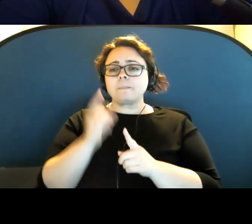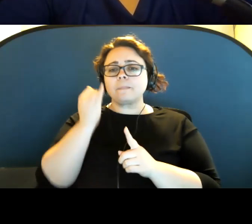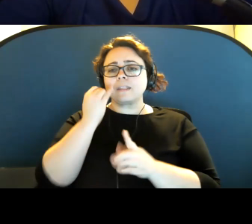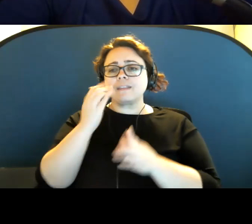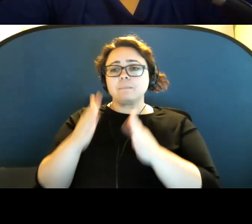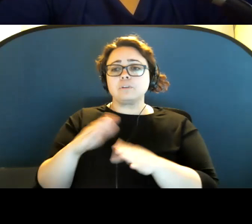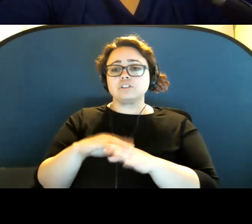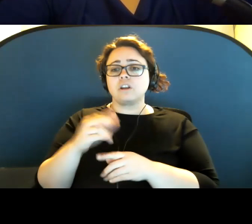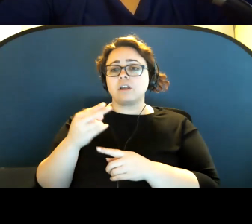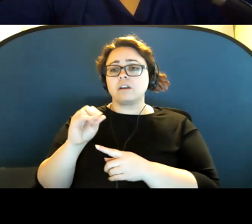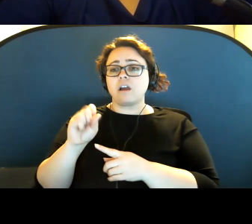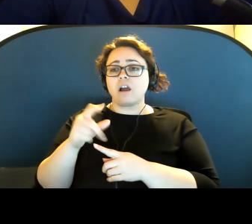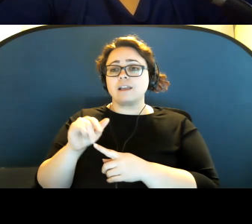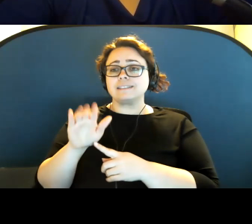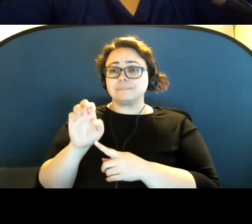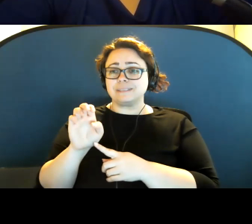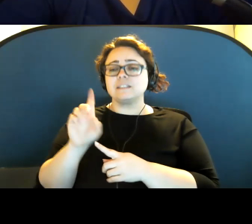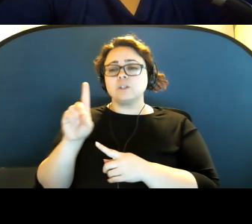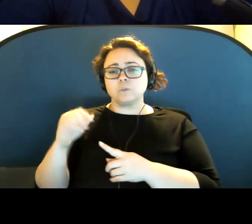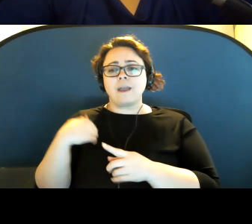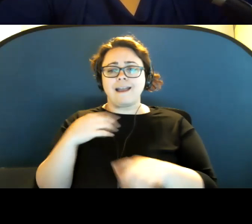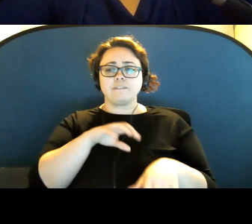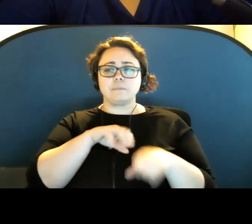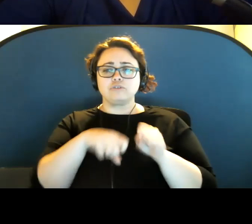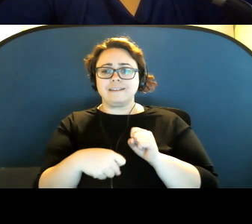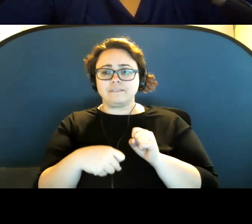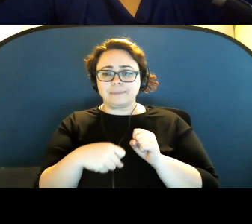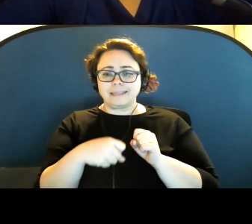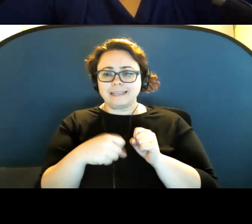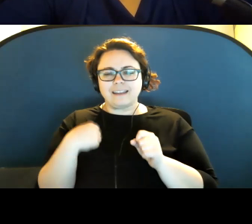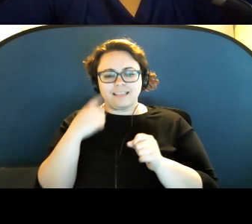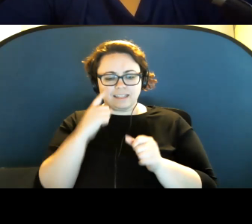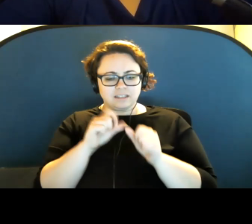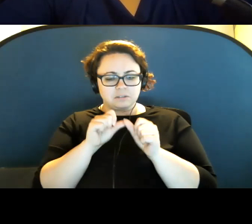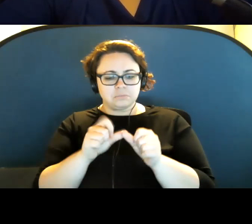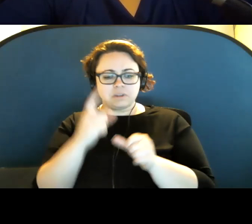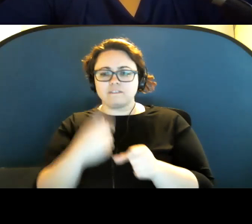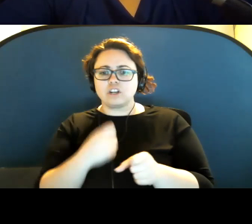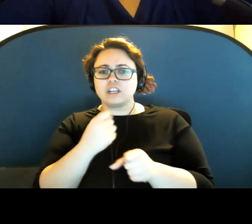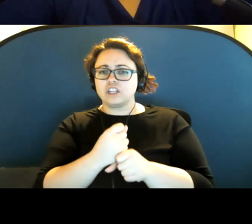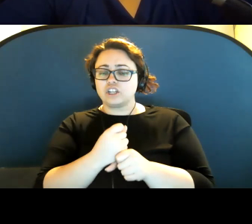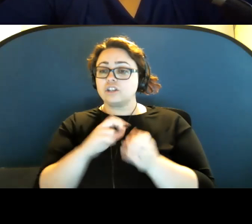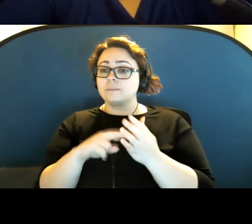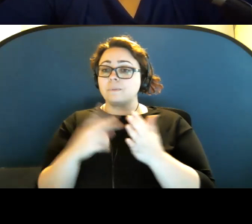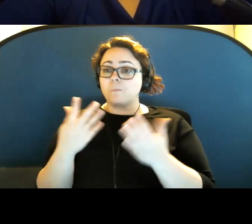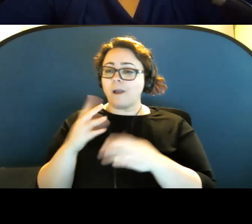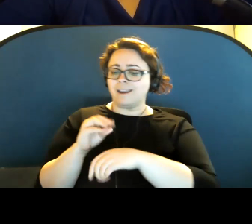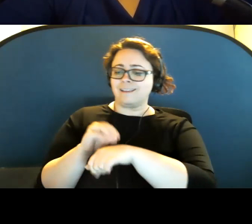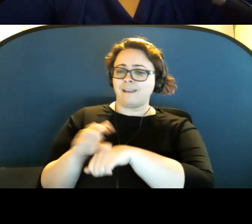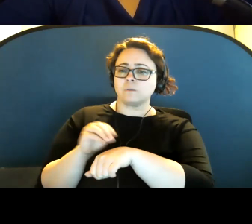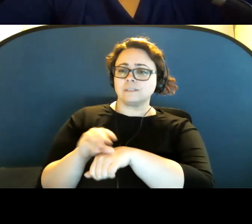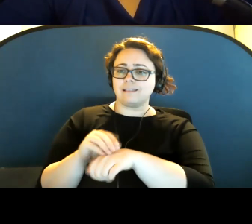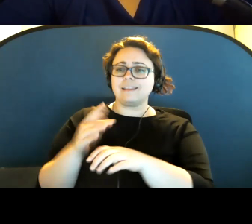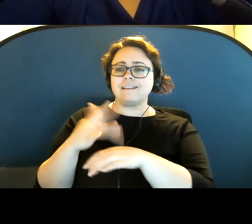is that bereavement benefit for the family. And I believe it lasts a year. And so that is counseling that's available to the